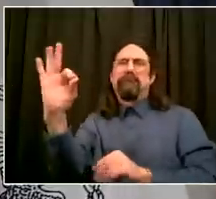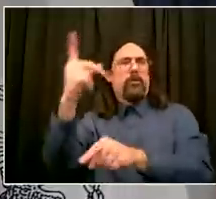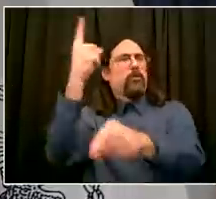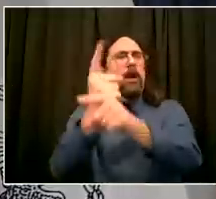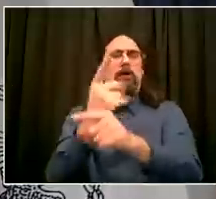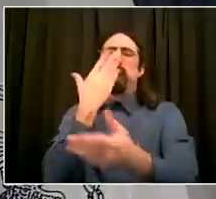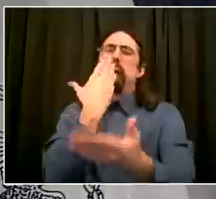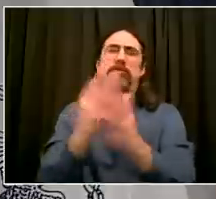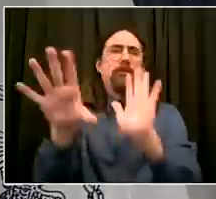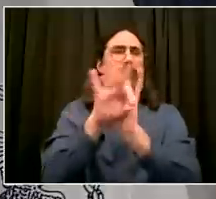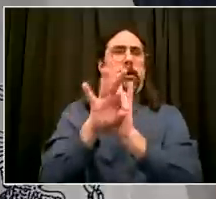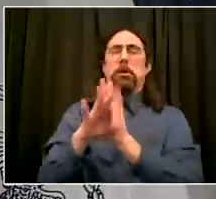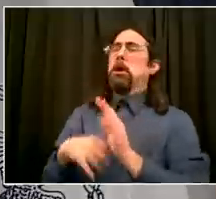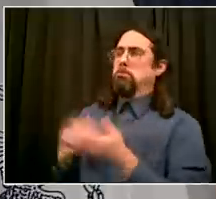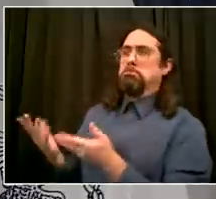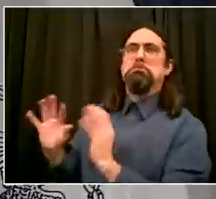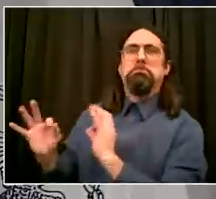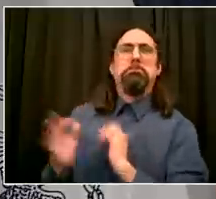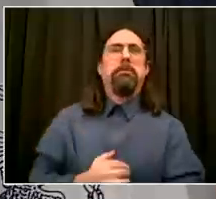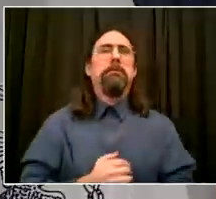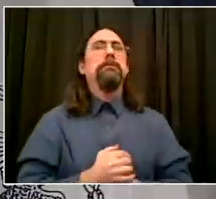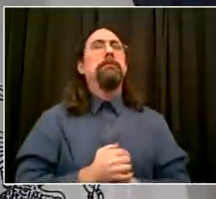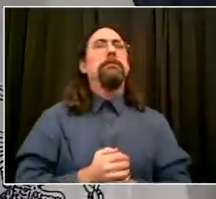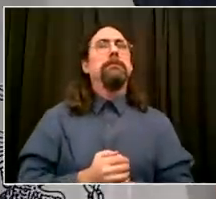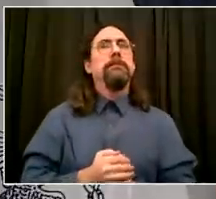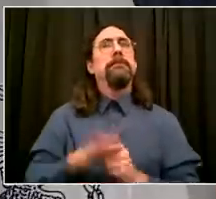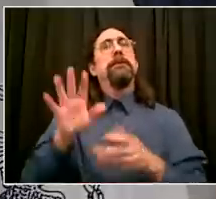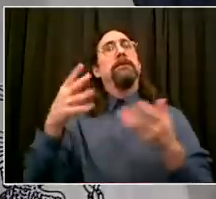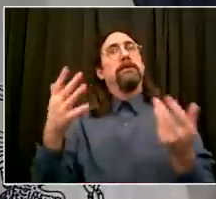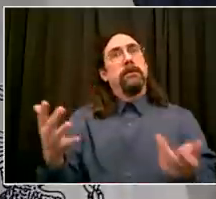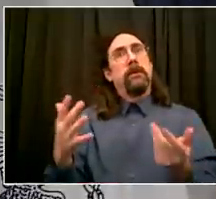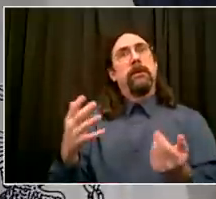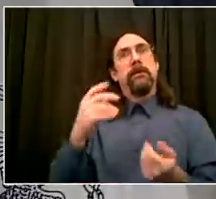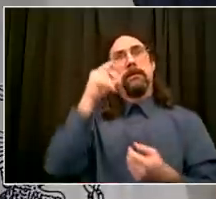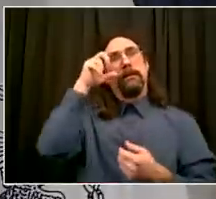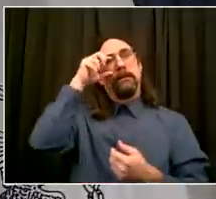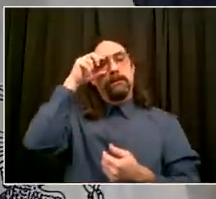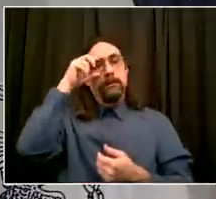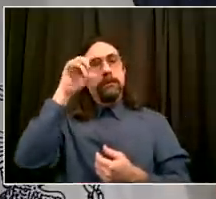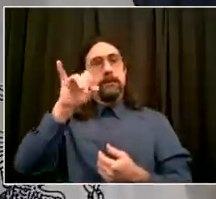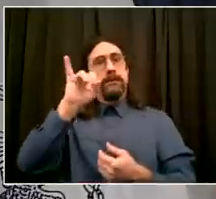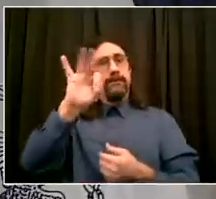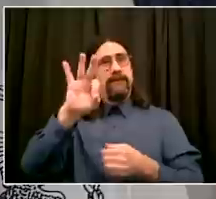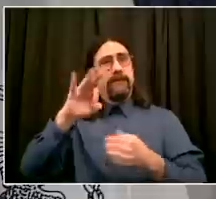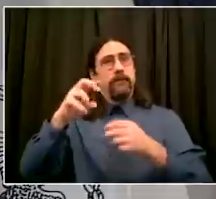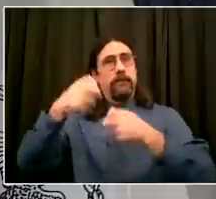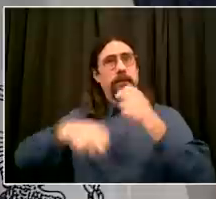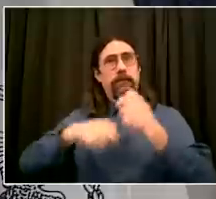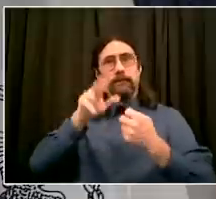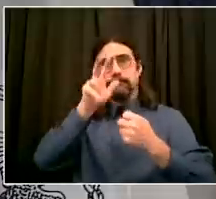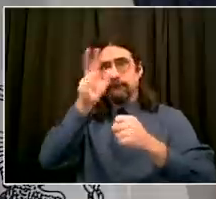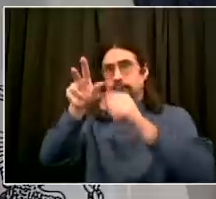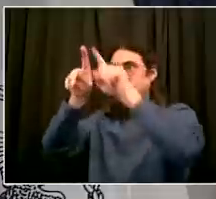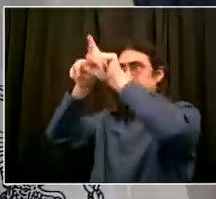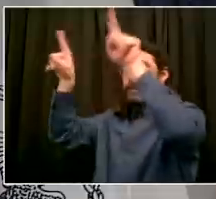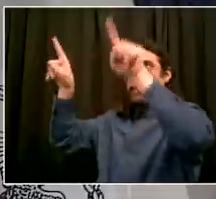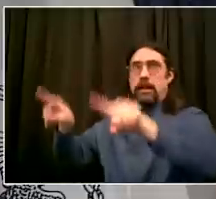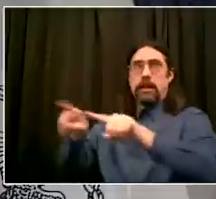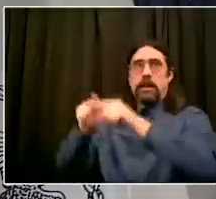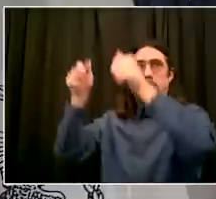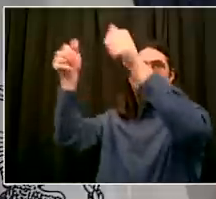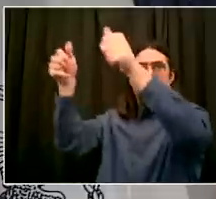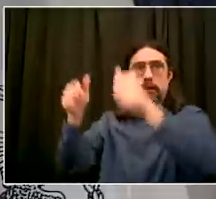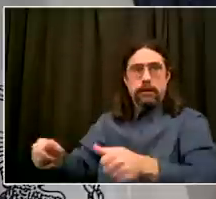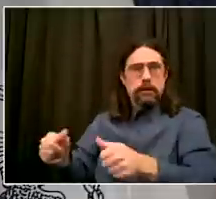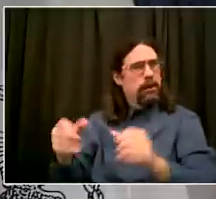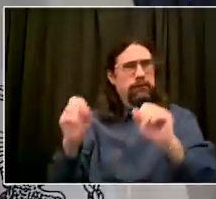redirect. I'll have Dr. Long, who's very efficient and effective, make sure that signage is up. But Henry, the other